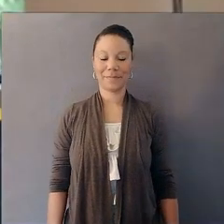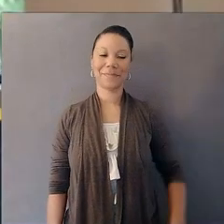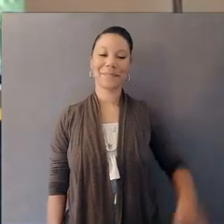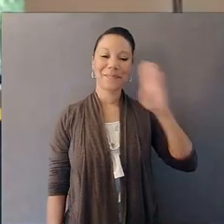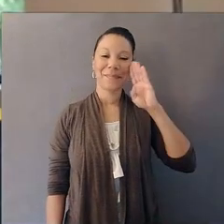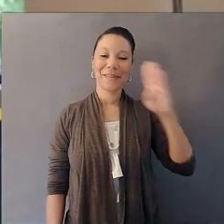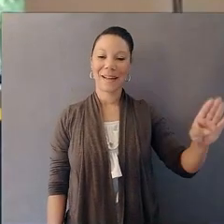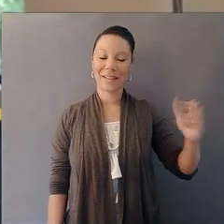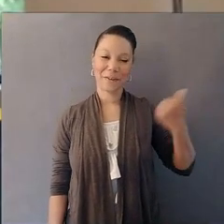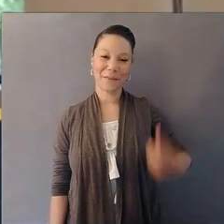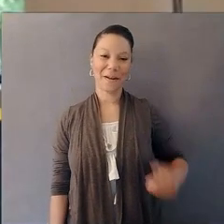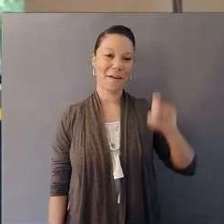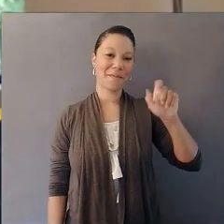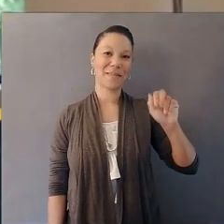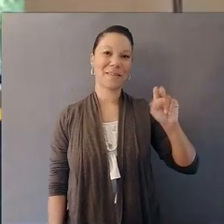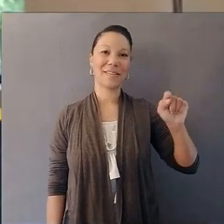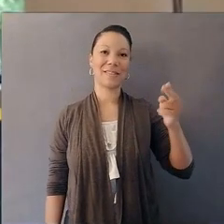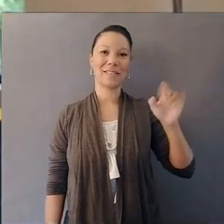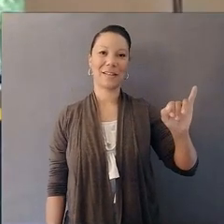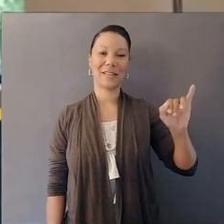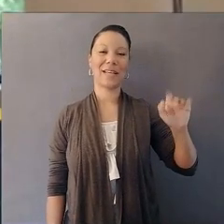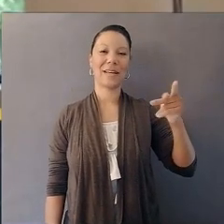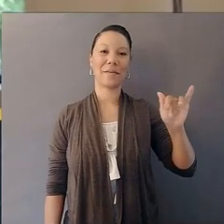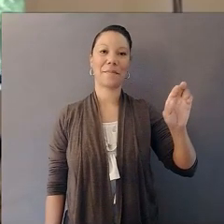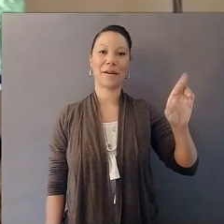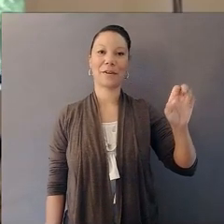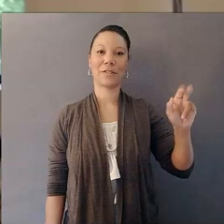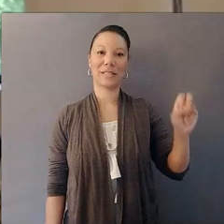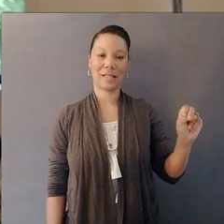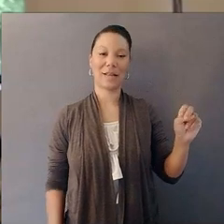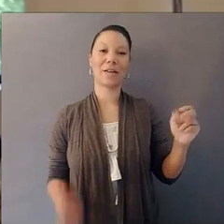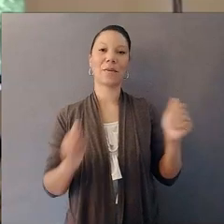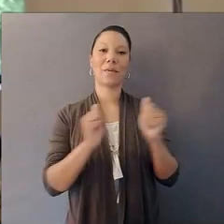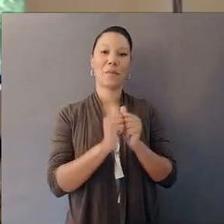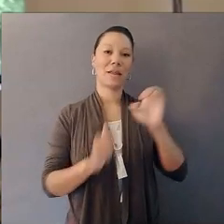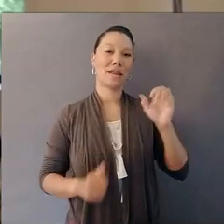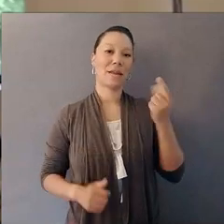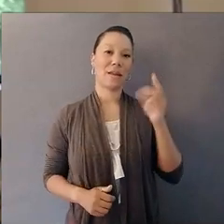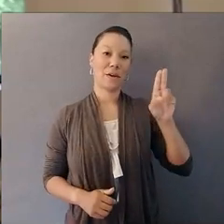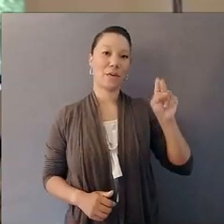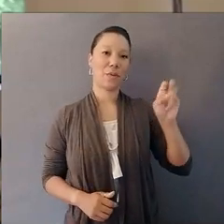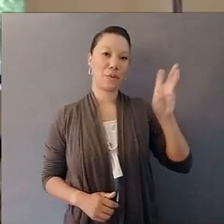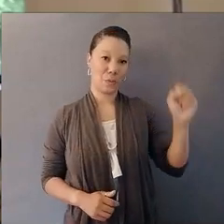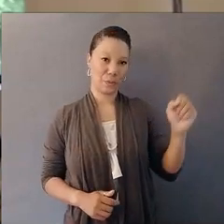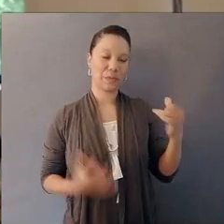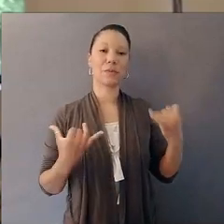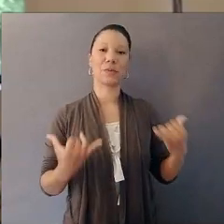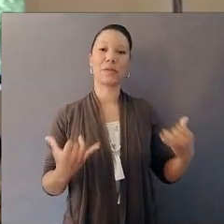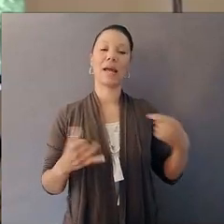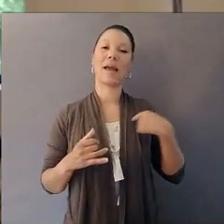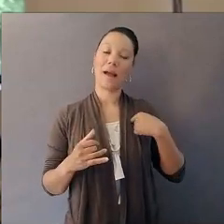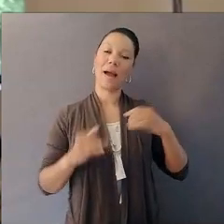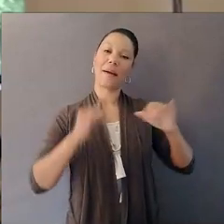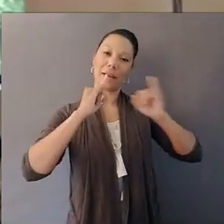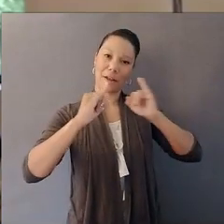Hello, so I'm XANTHI Pinkerton with EGU News, and today I have the pleasure of interviewing and doing an in-depth